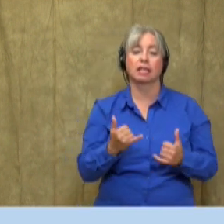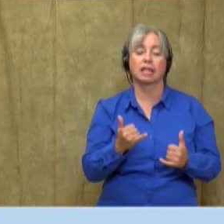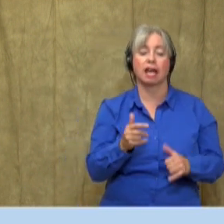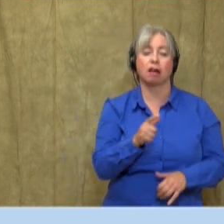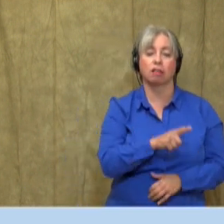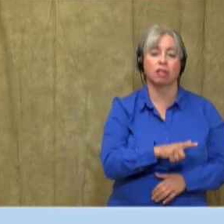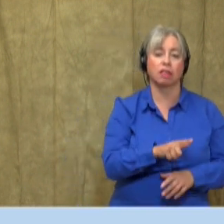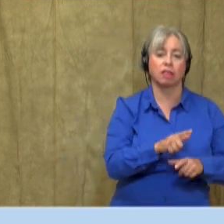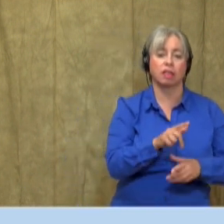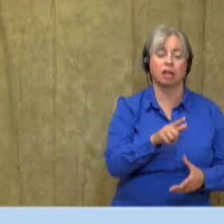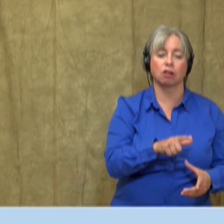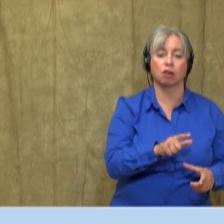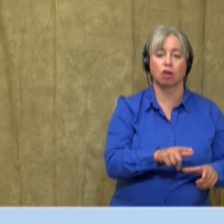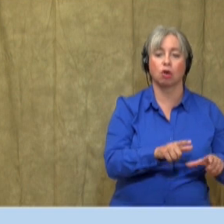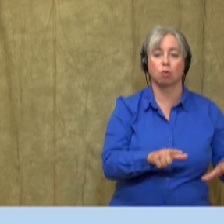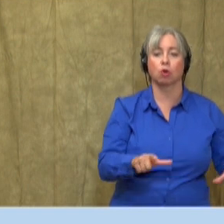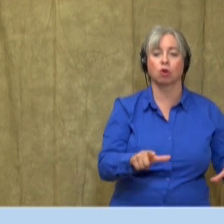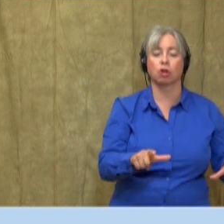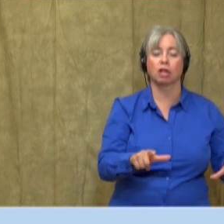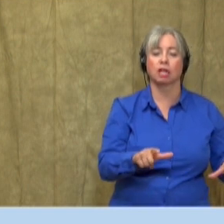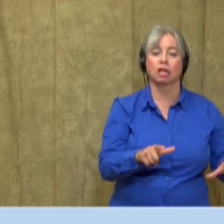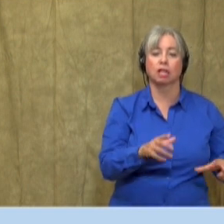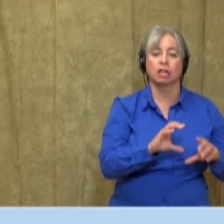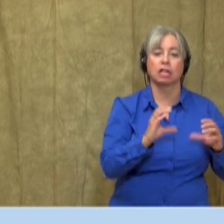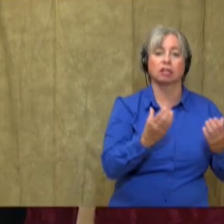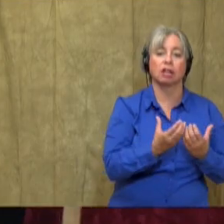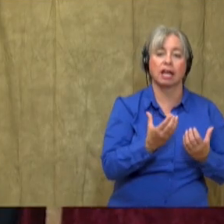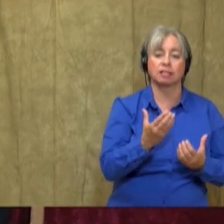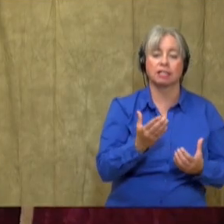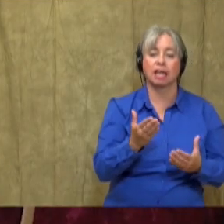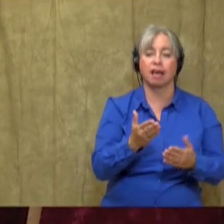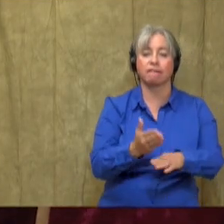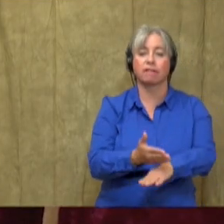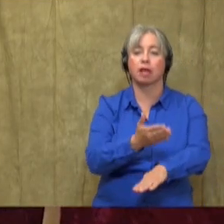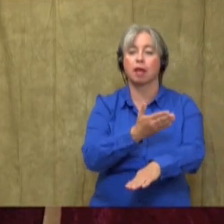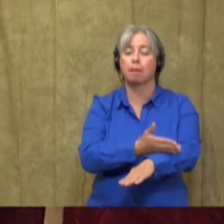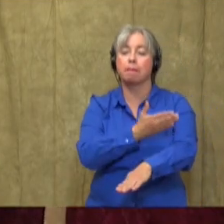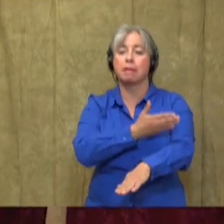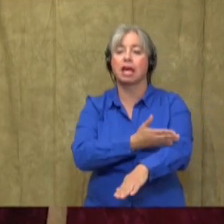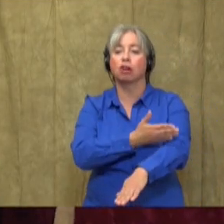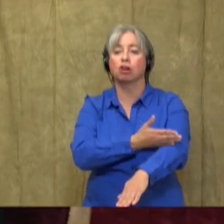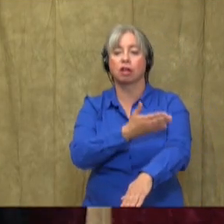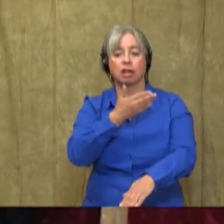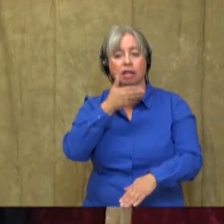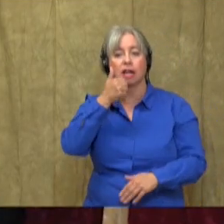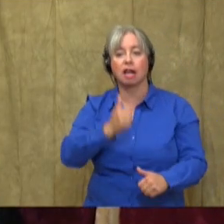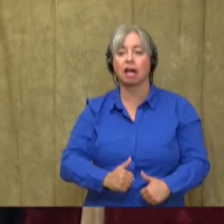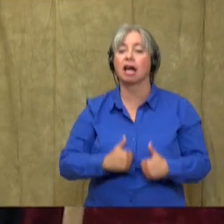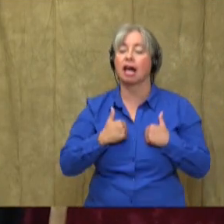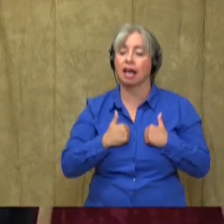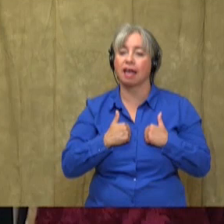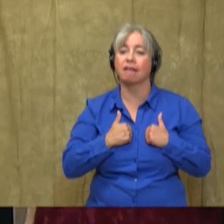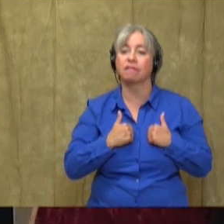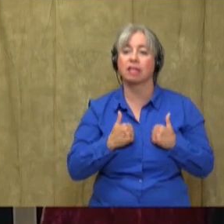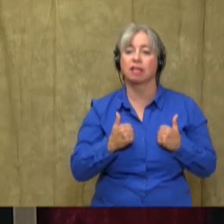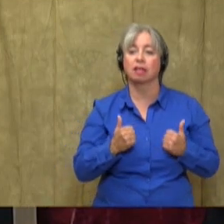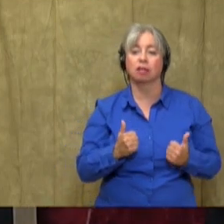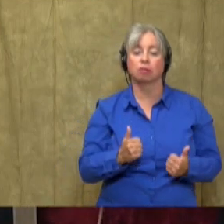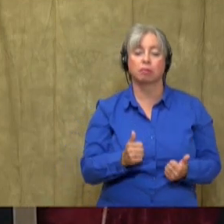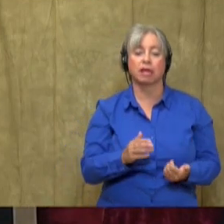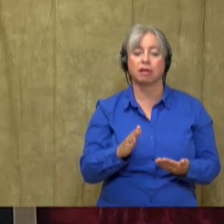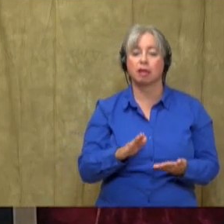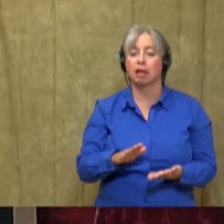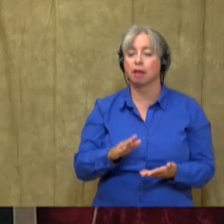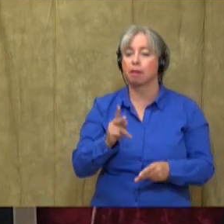now they could have a better life. It's a sad thing to say that so many people had to die so that other people could benefit, but that's exactly